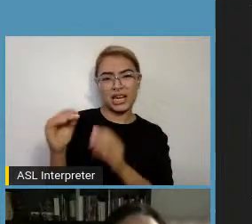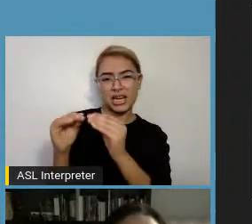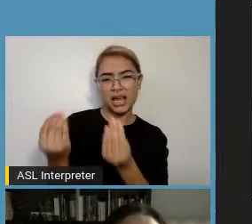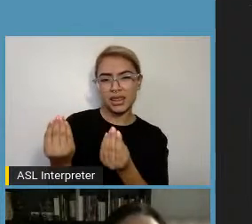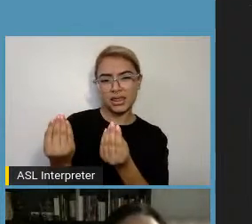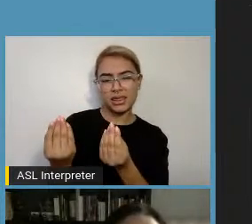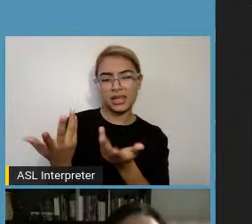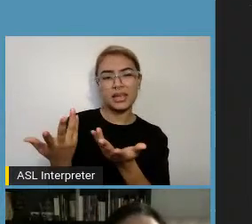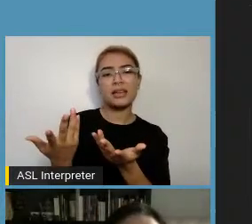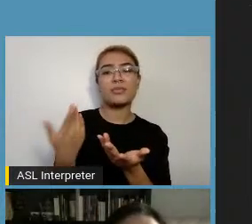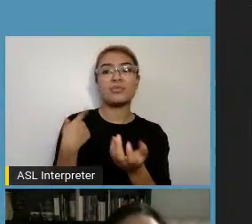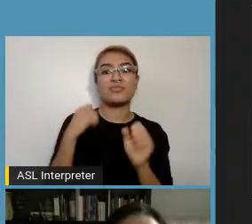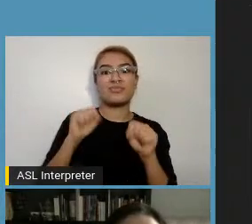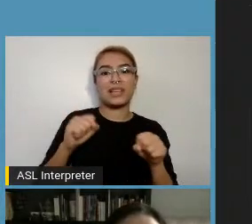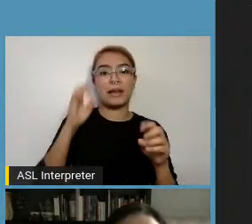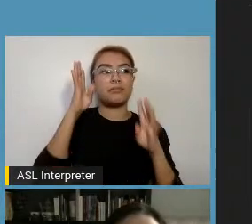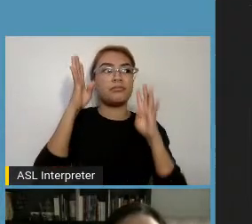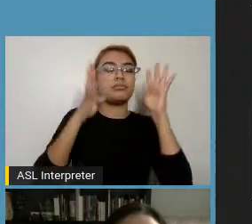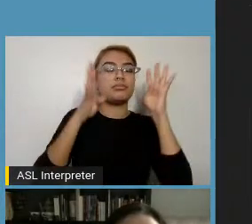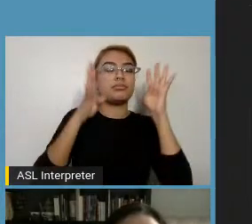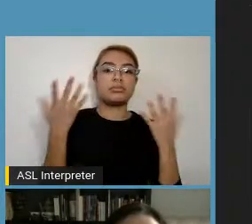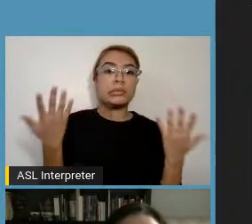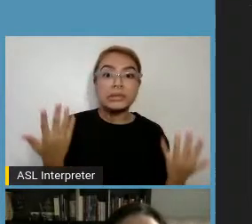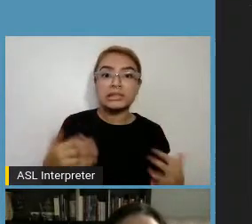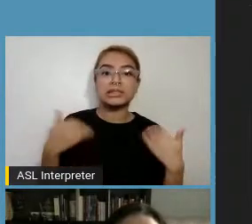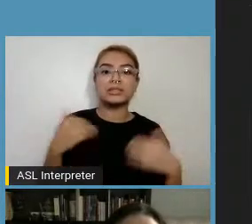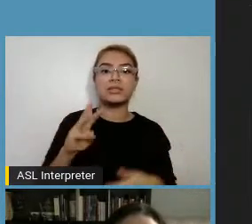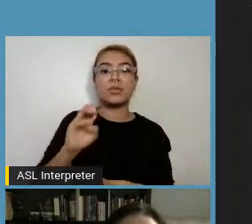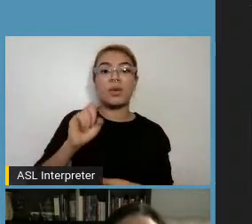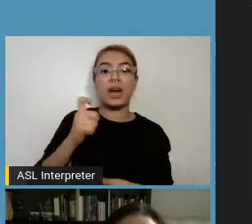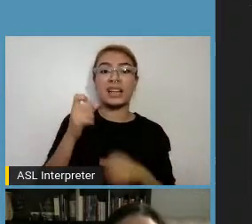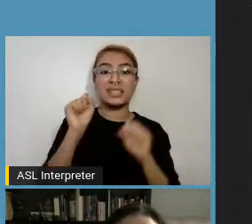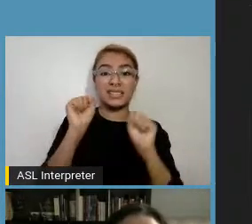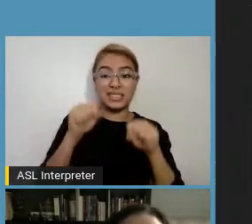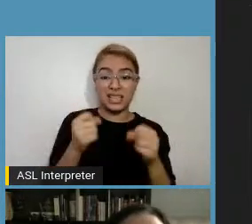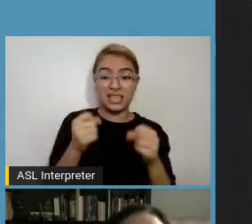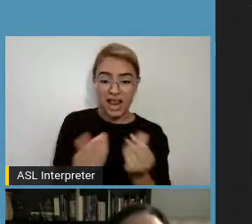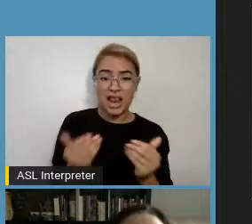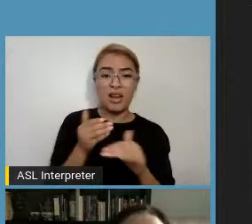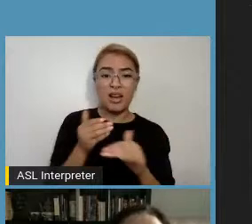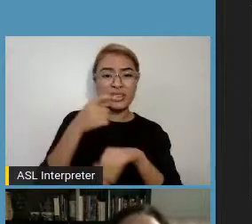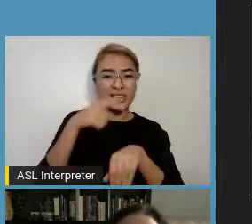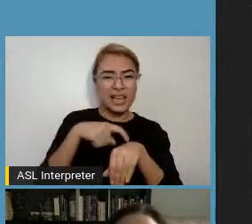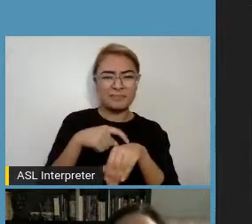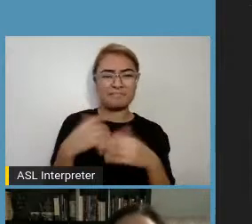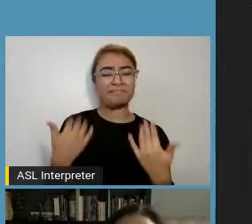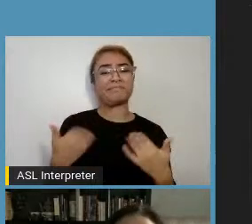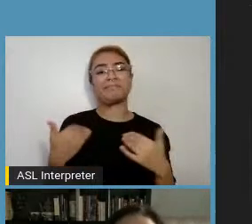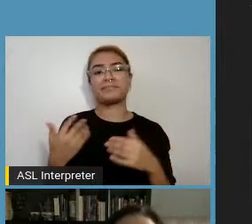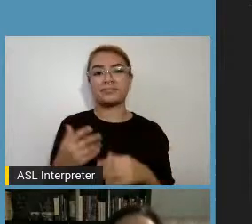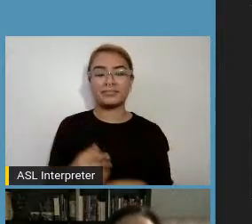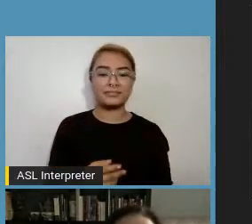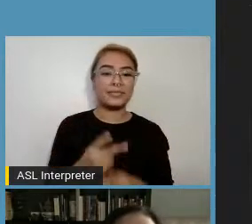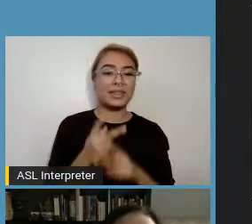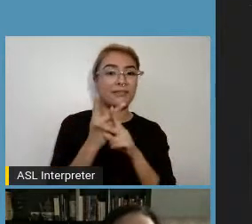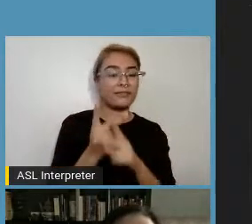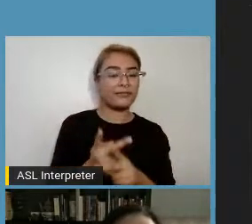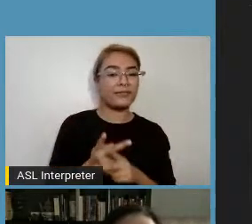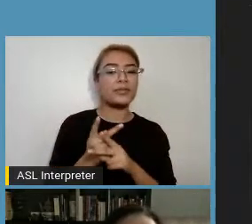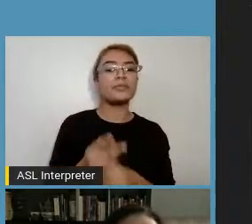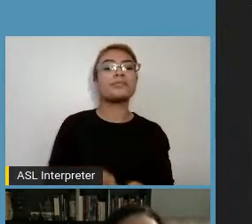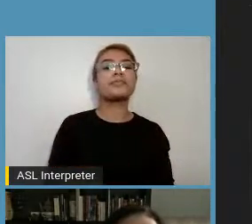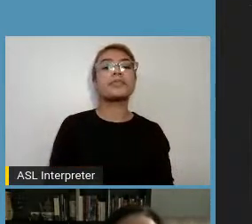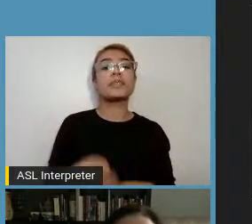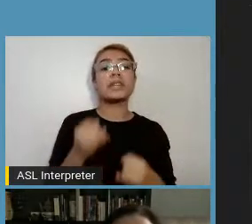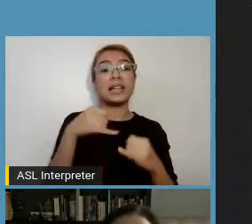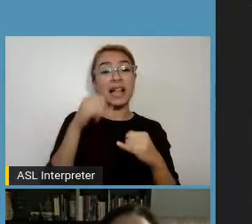imagine the nightmares of how wax could disintegrate over time. The picture on the right here then is just note